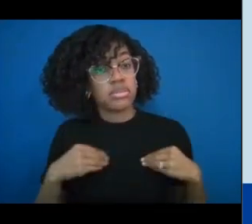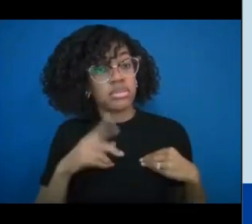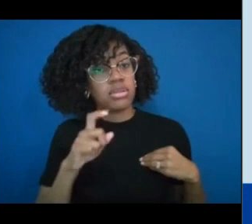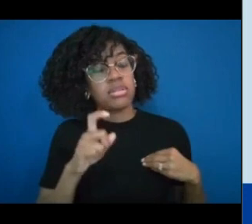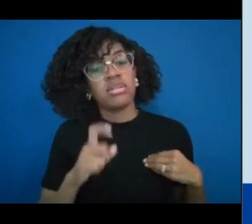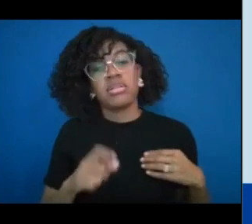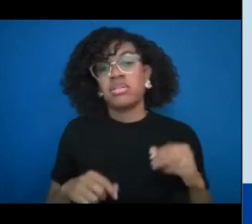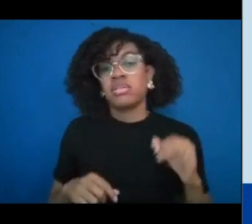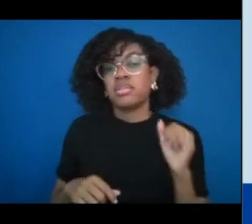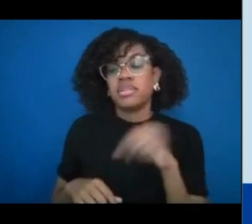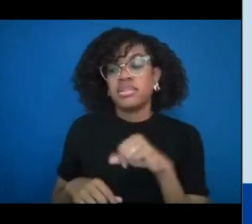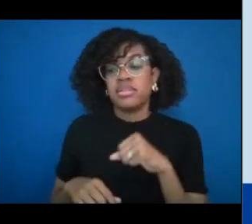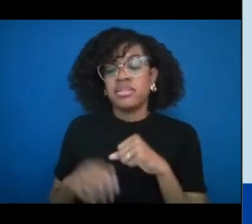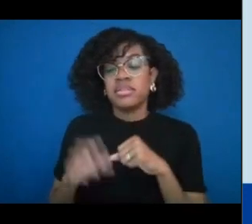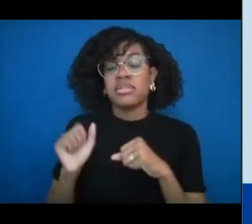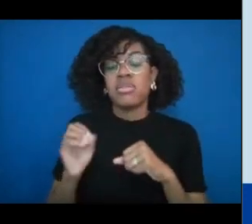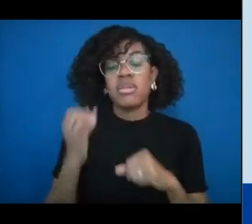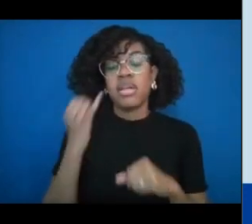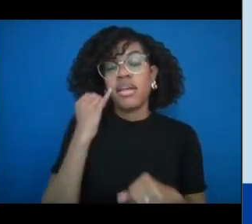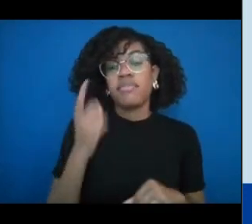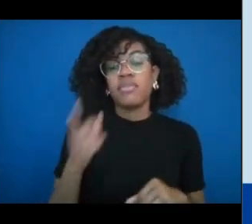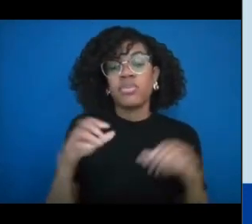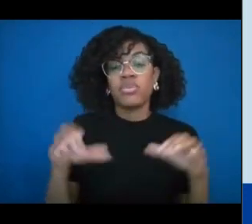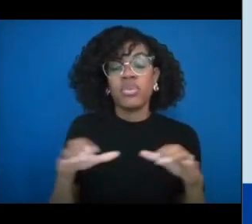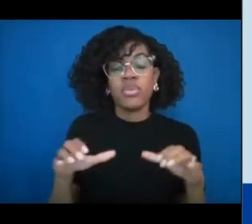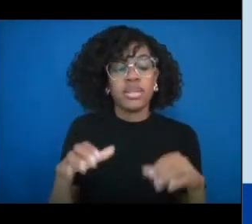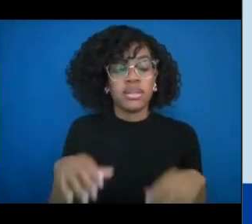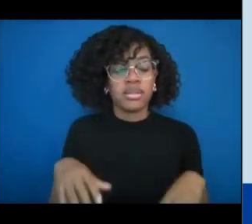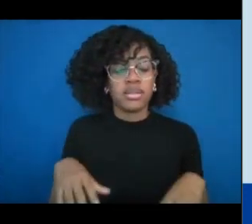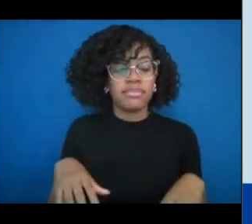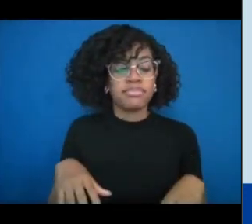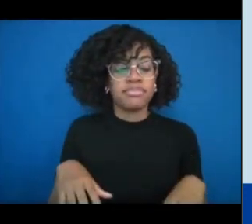that if you're doing an a